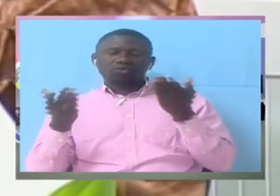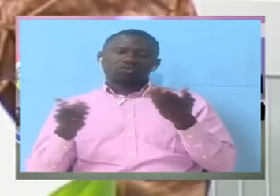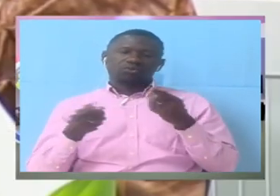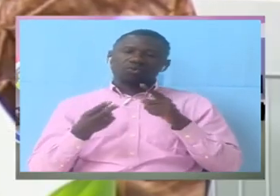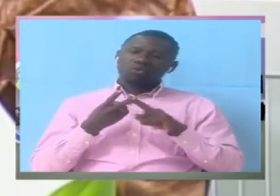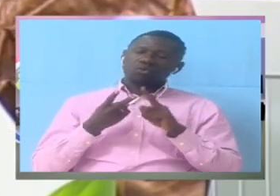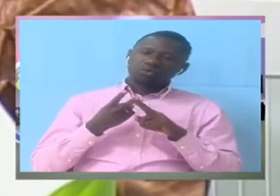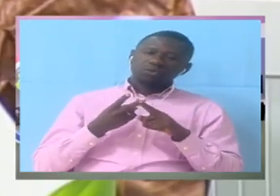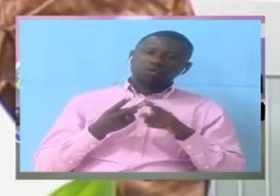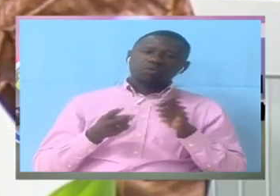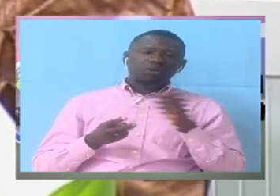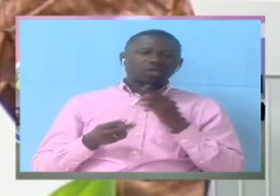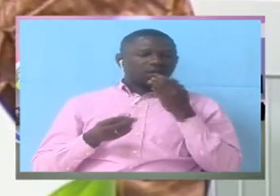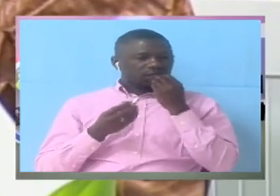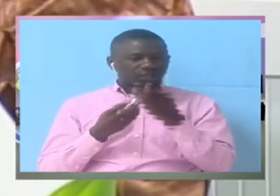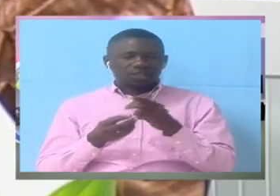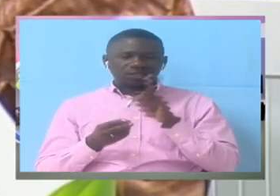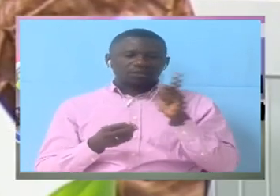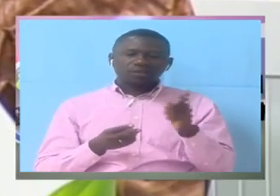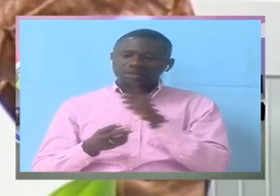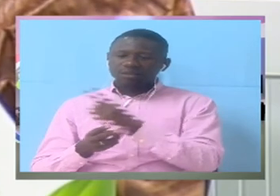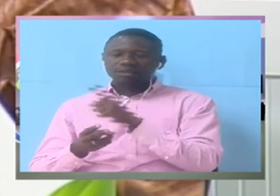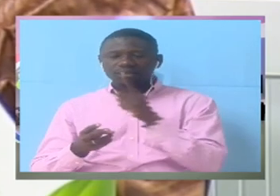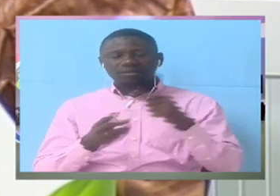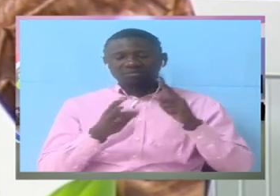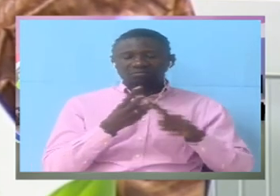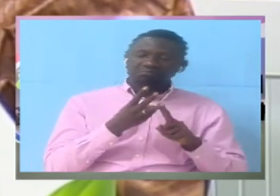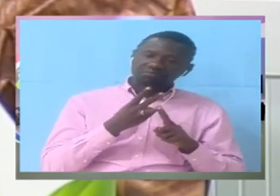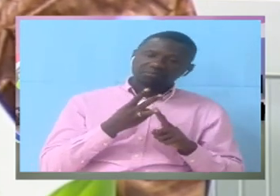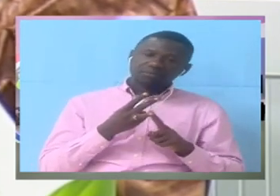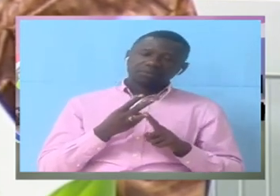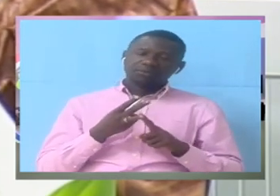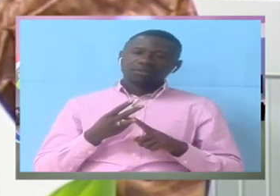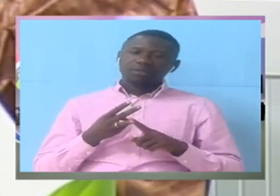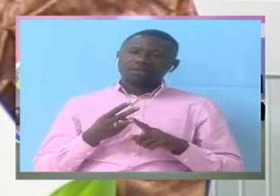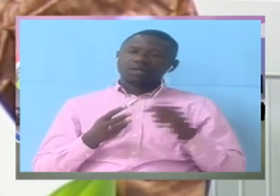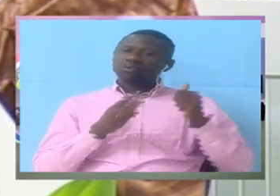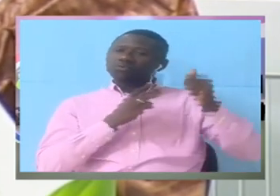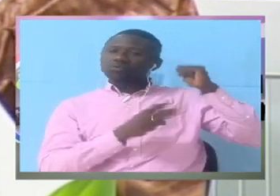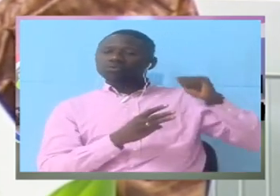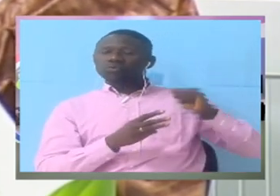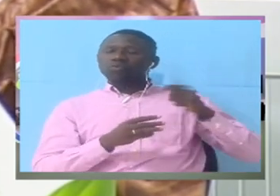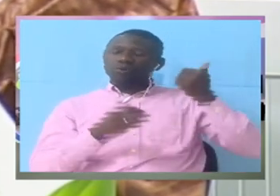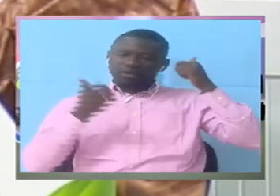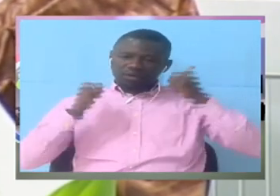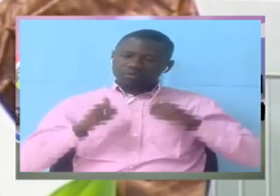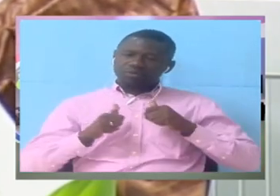testify. And what they say is this and this.